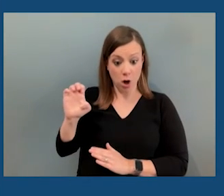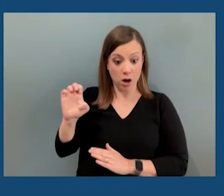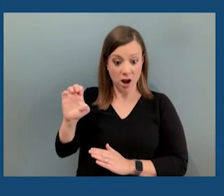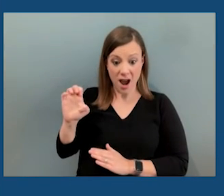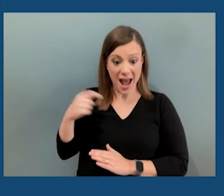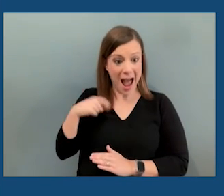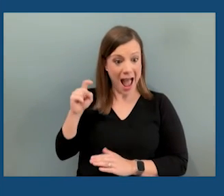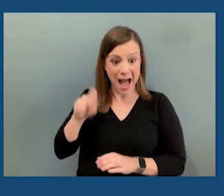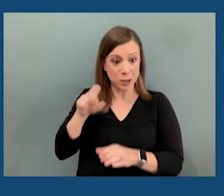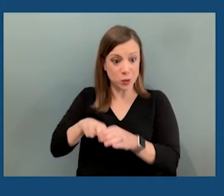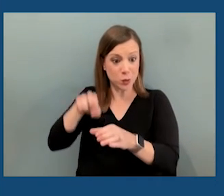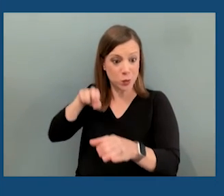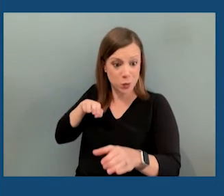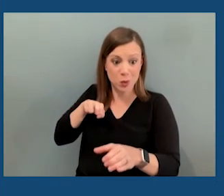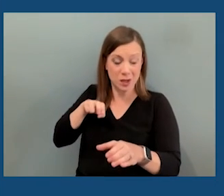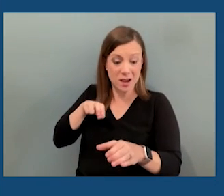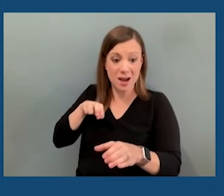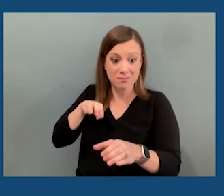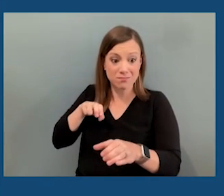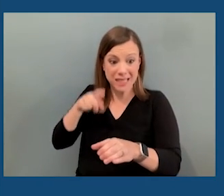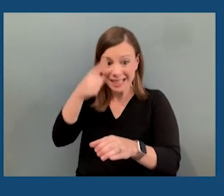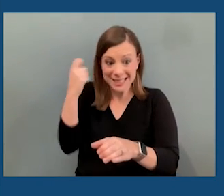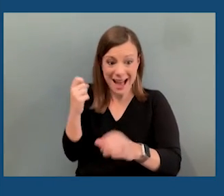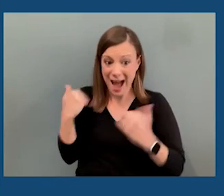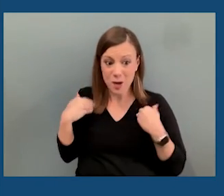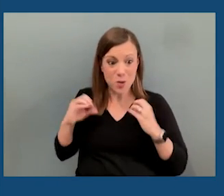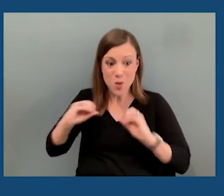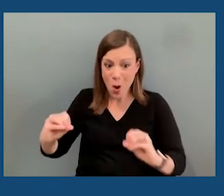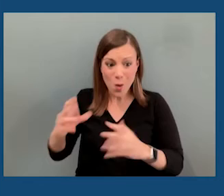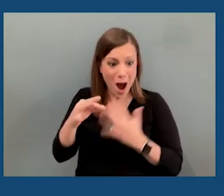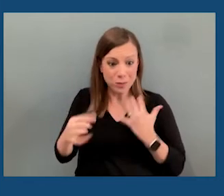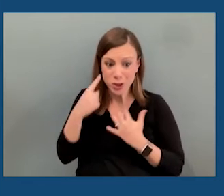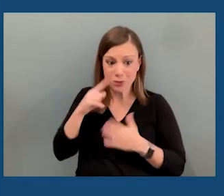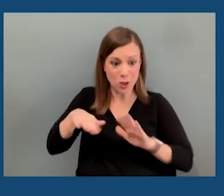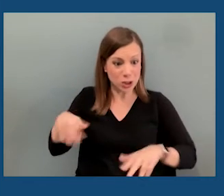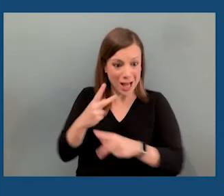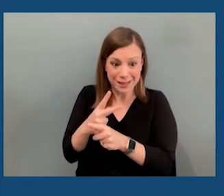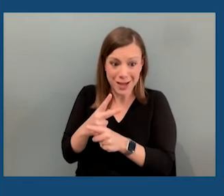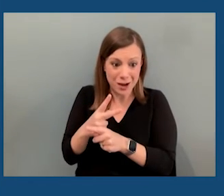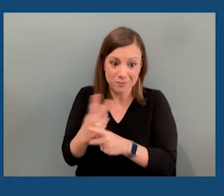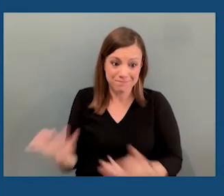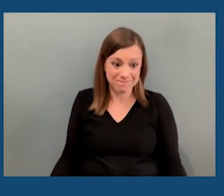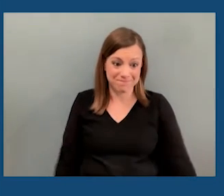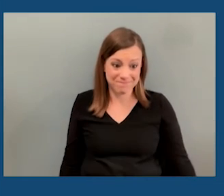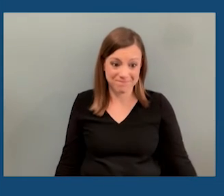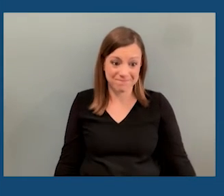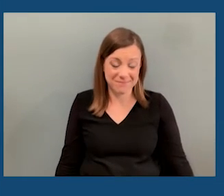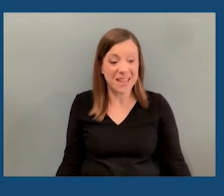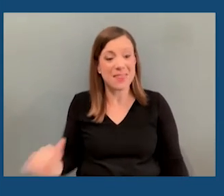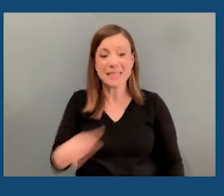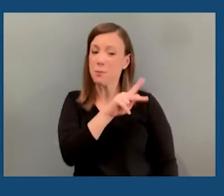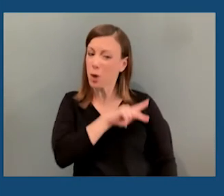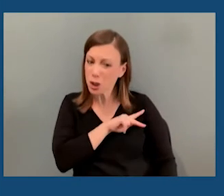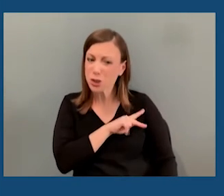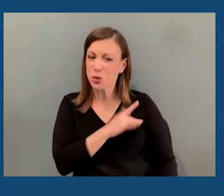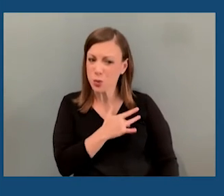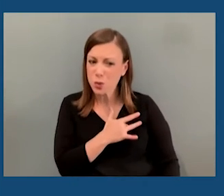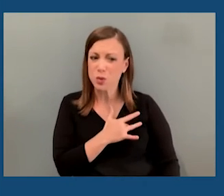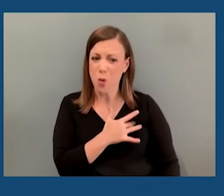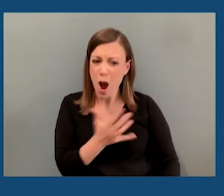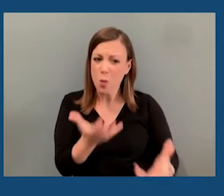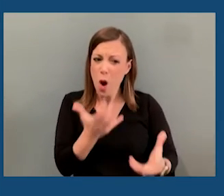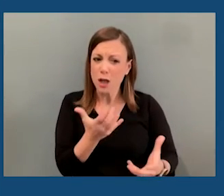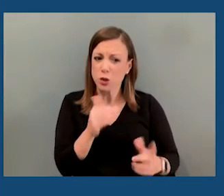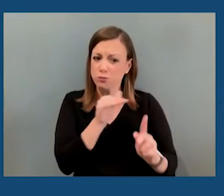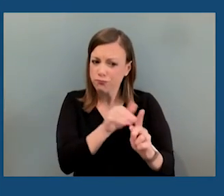personal to me. I say that a lot. It's all right. So what we're going to be doing, why child